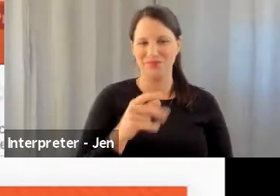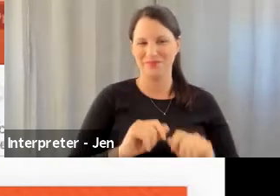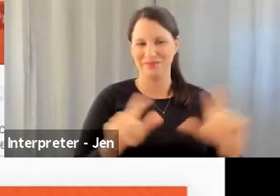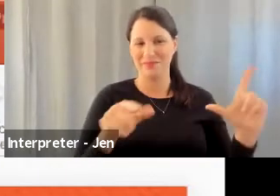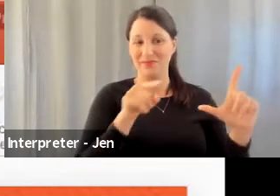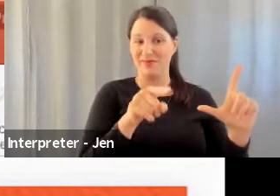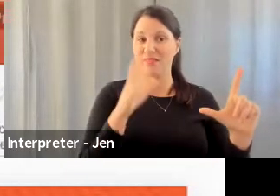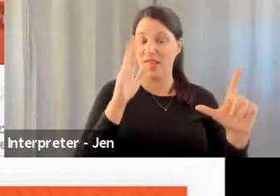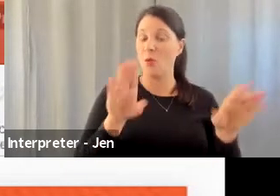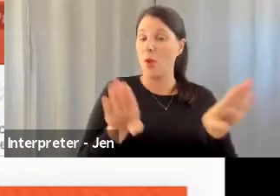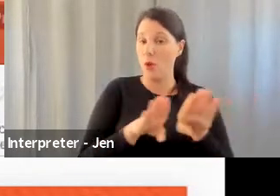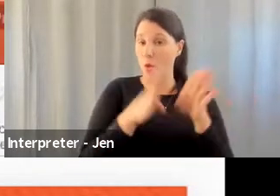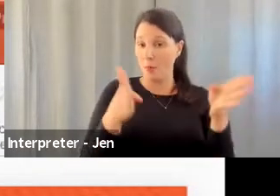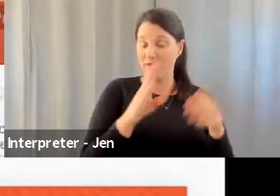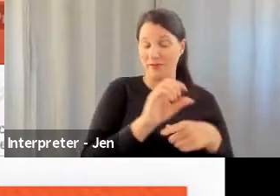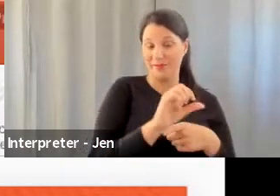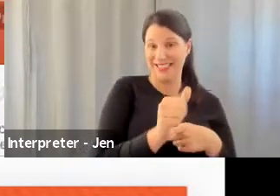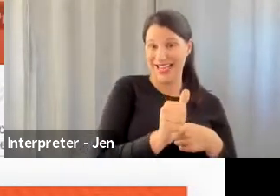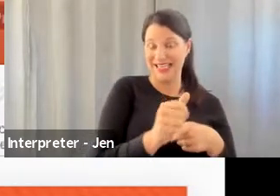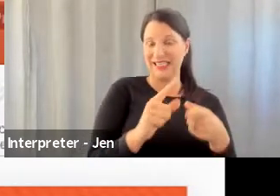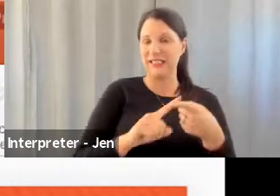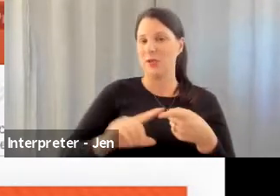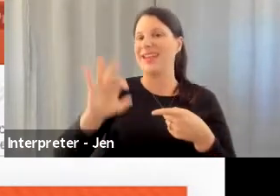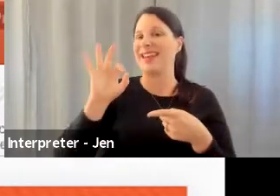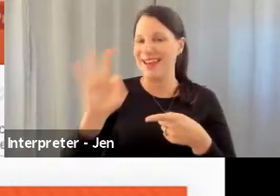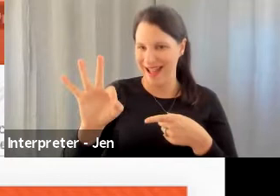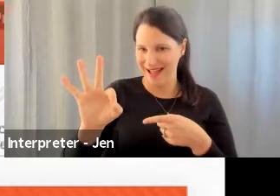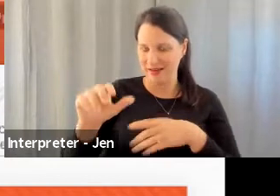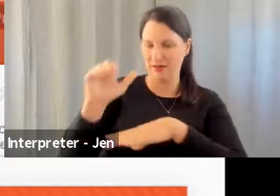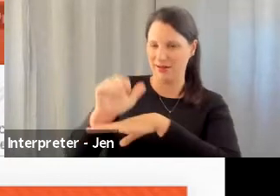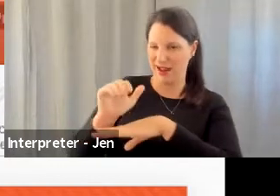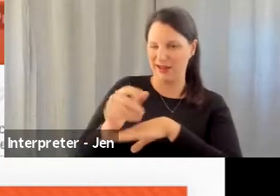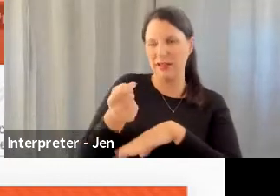later. They're going to be open from 10 a.m. to 9 p.m. Friday and Saturday.